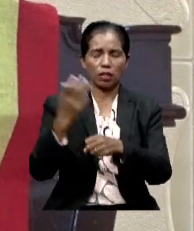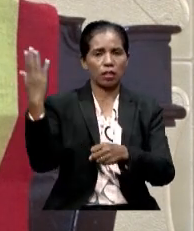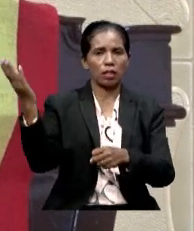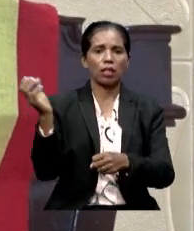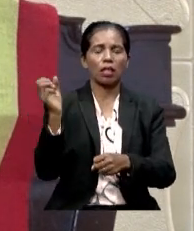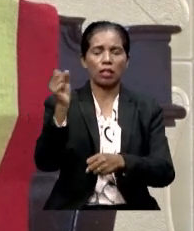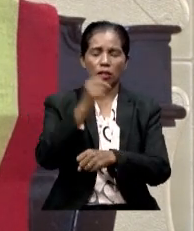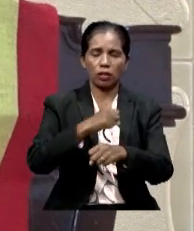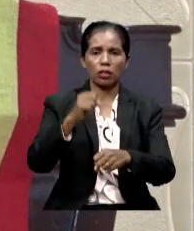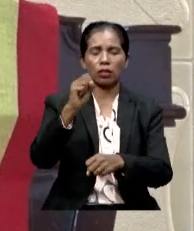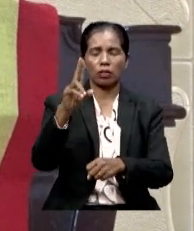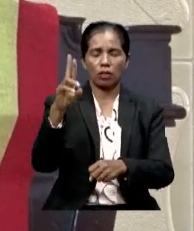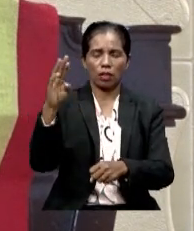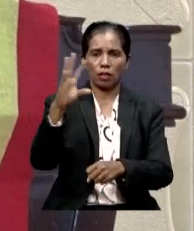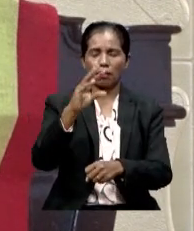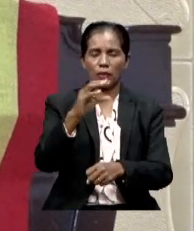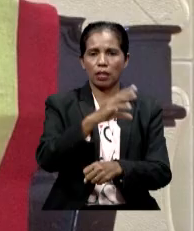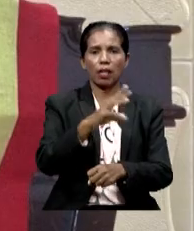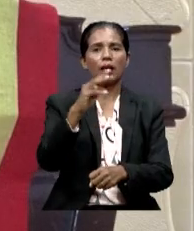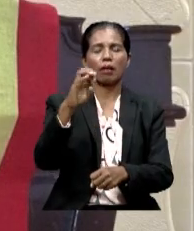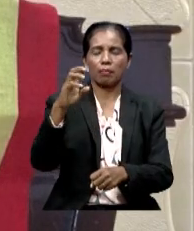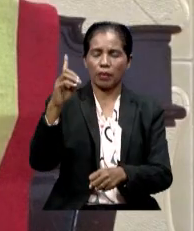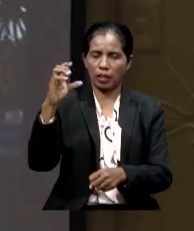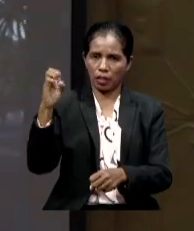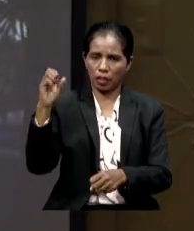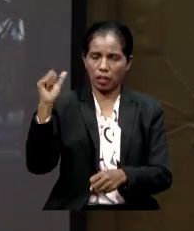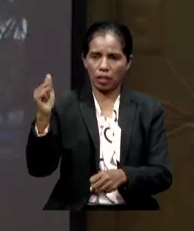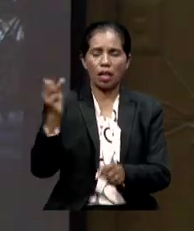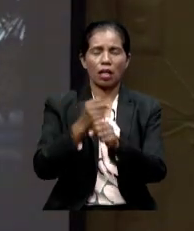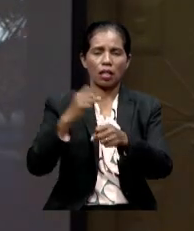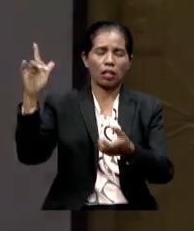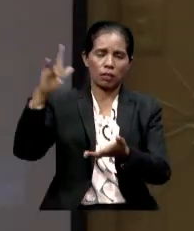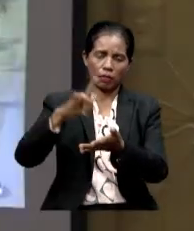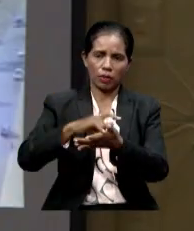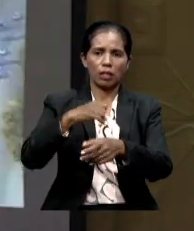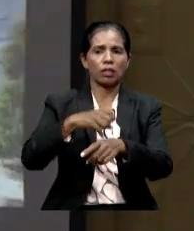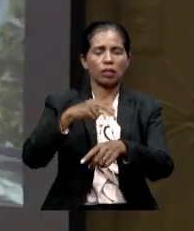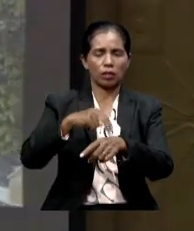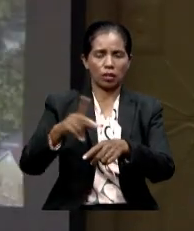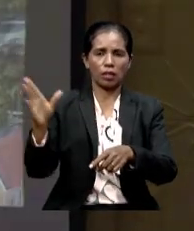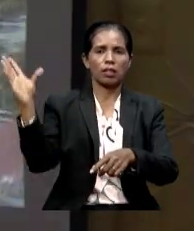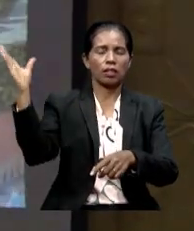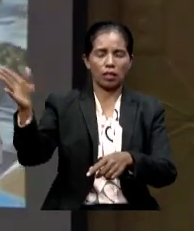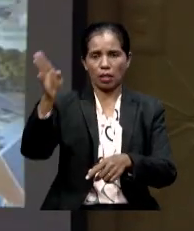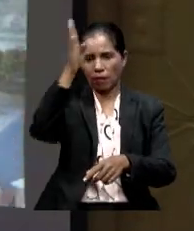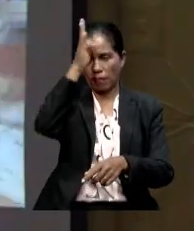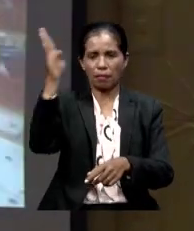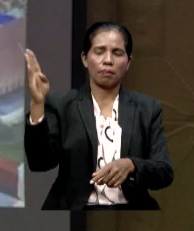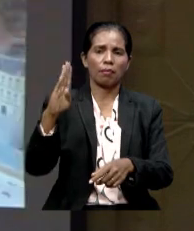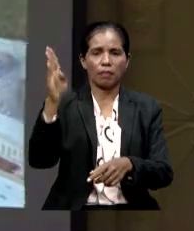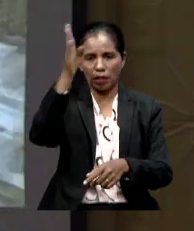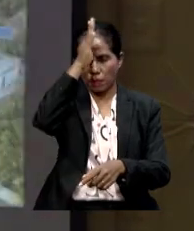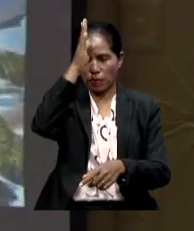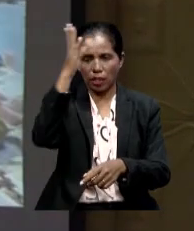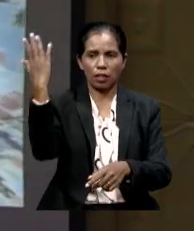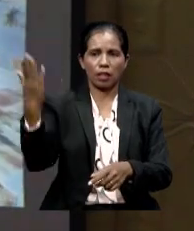Namu International Airport Project in Medan, Ngurah Rai International Airport Project in Bali, Hasanuddin International